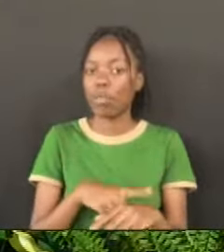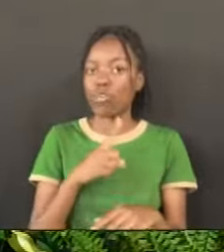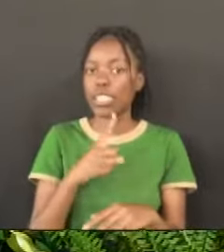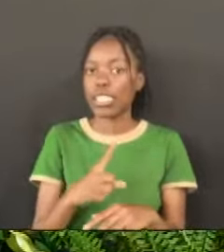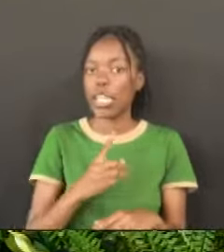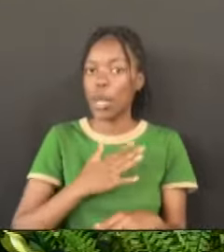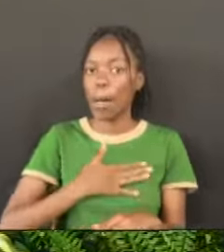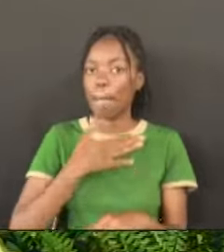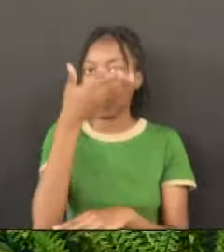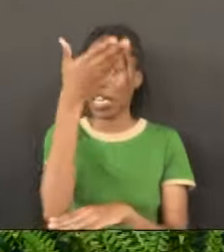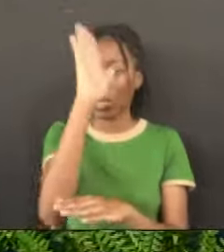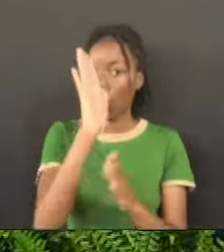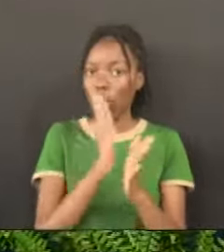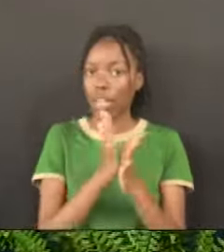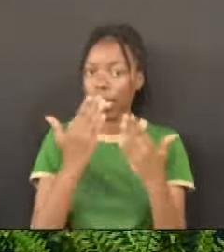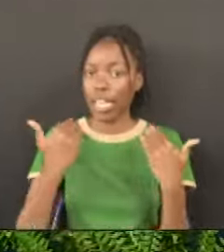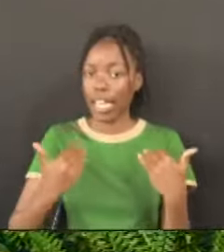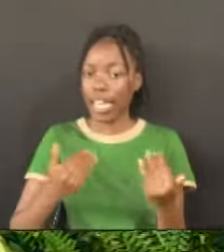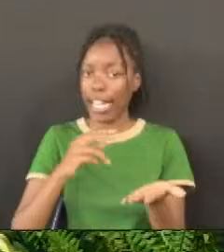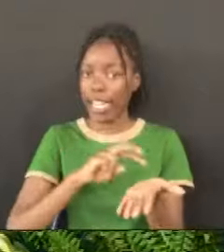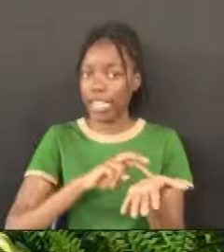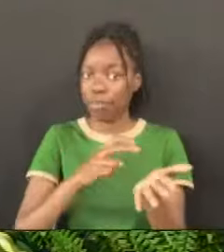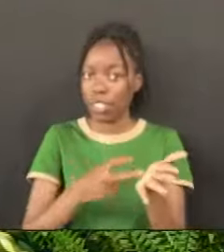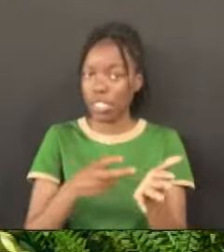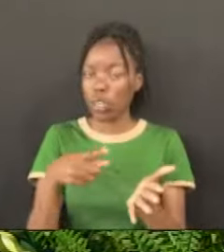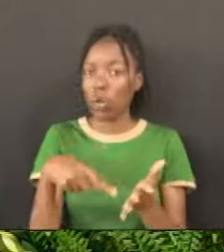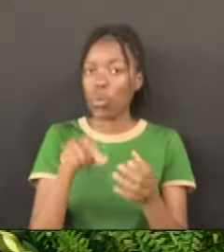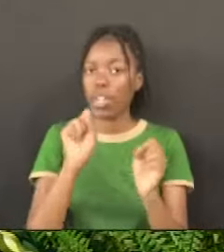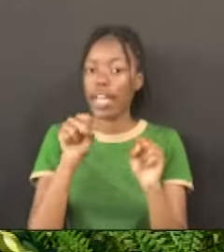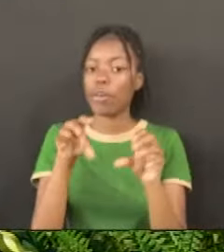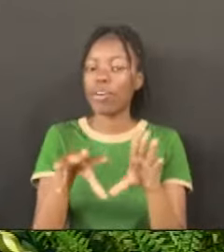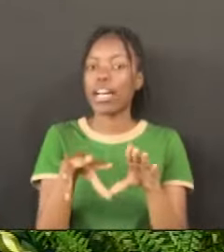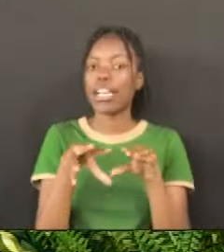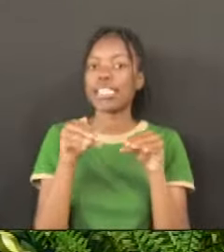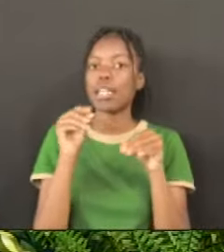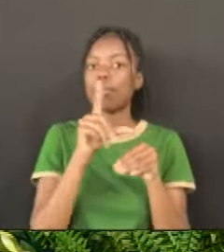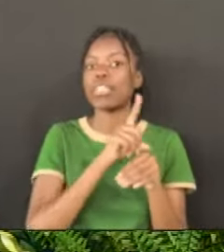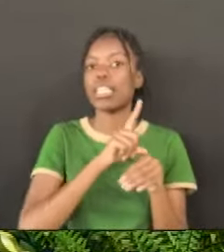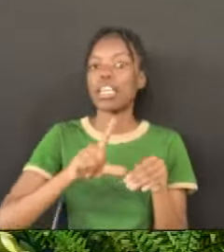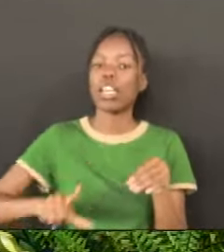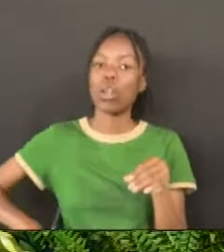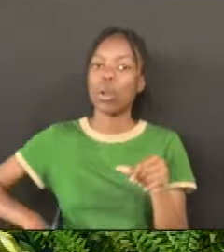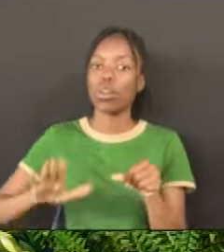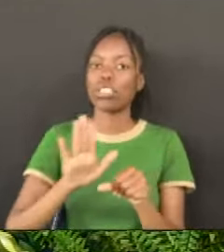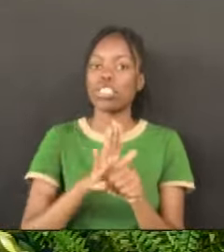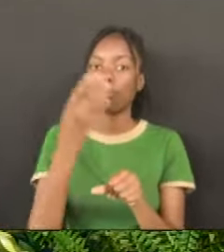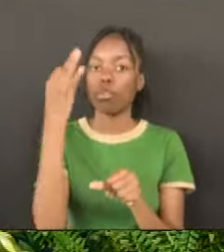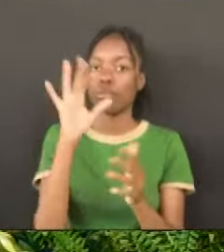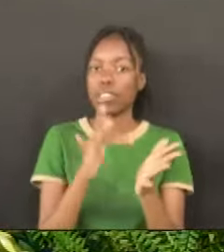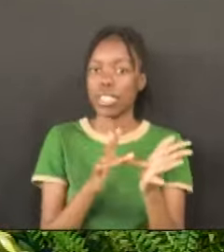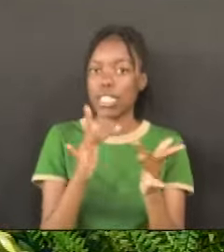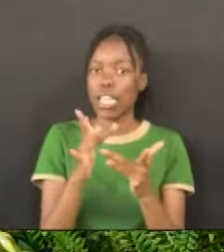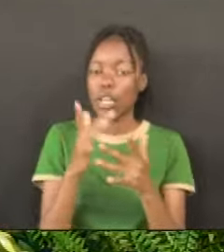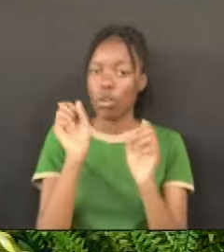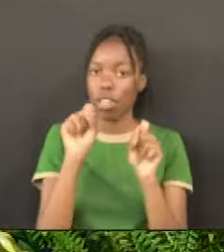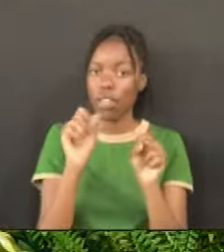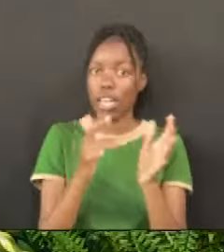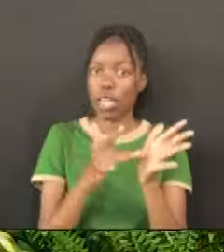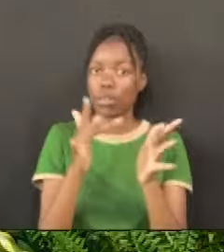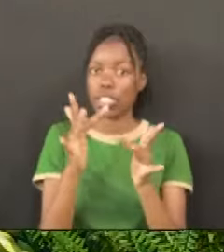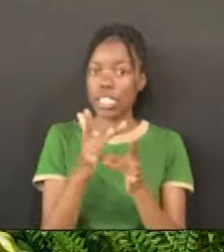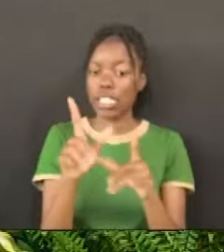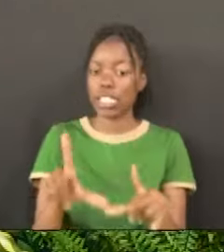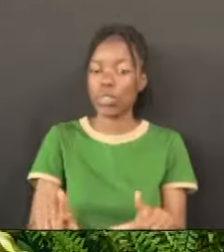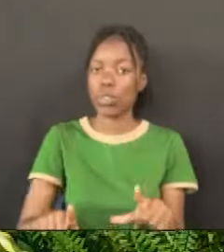I, it means we have accepted the Lordship of Jesus and we have allowed Jesus to